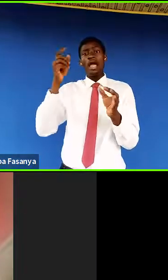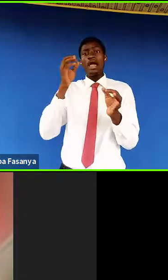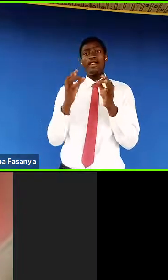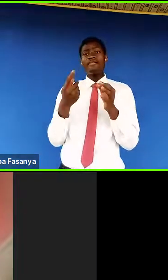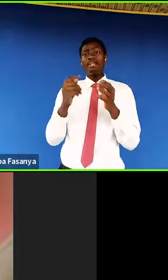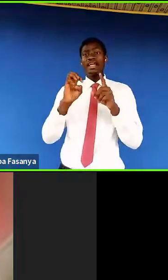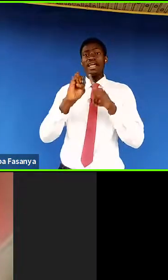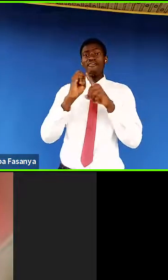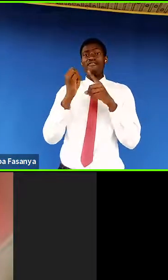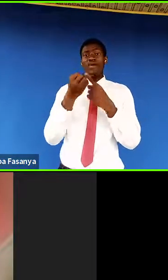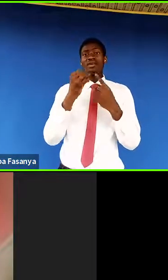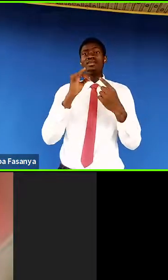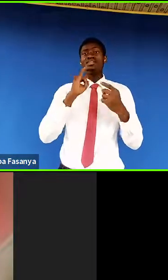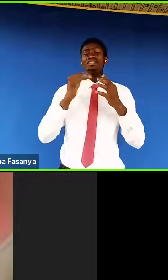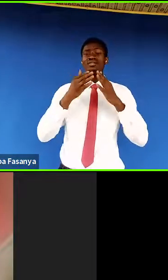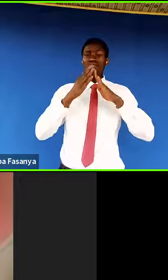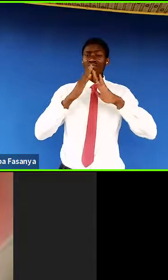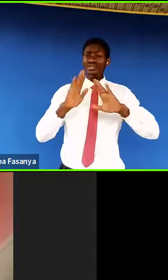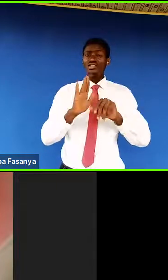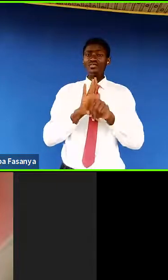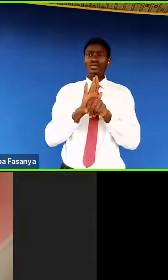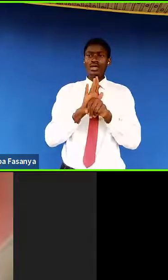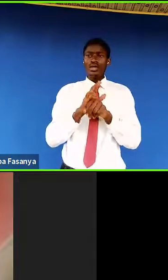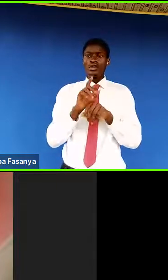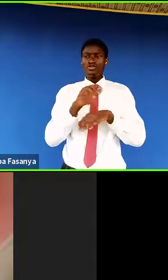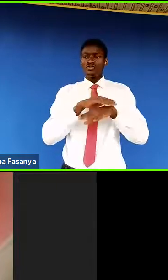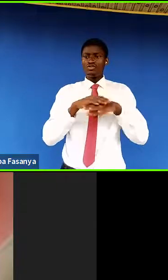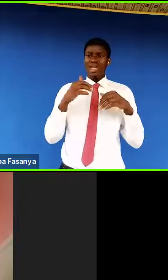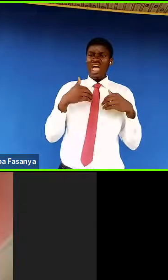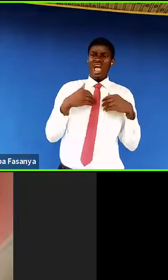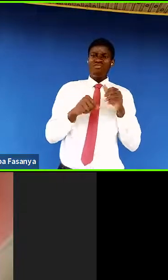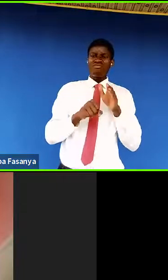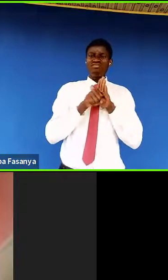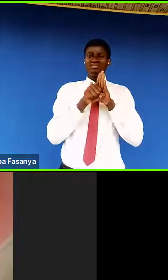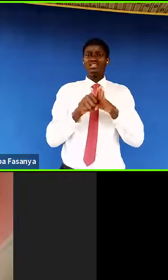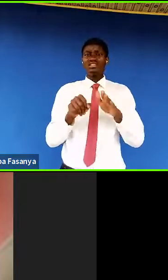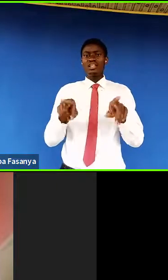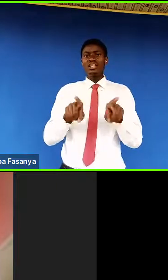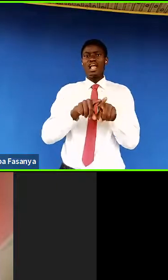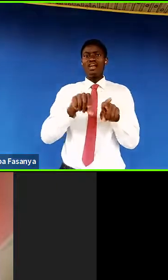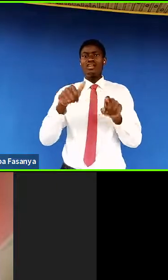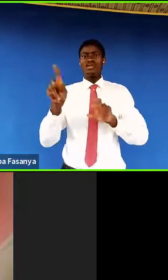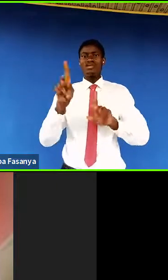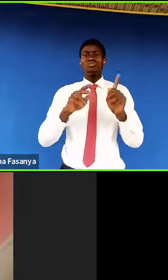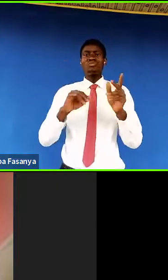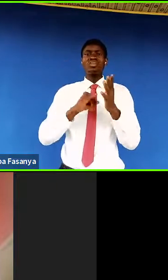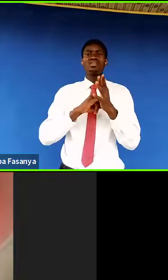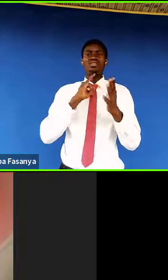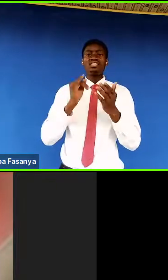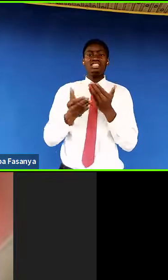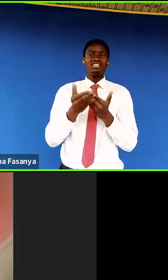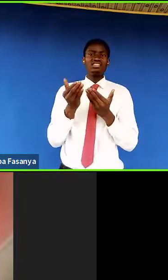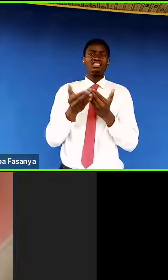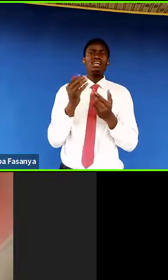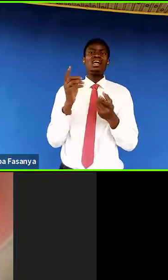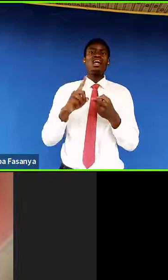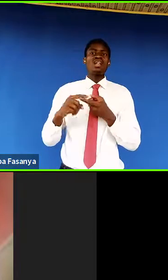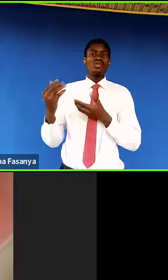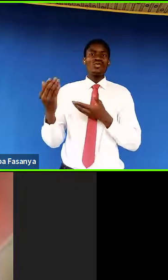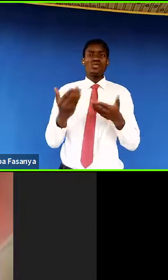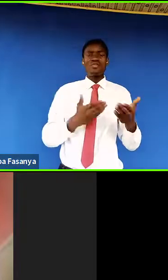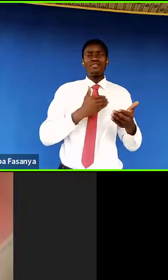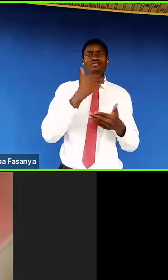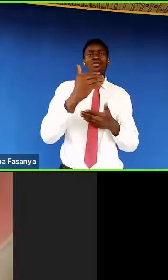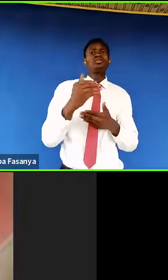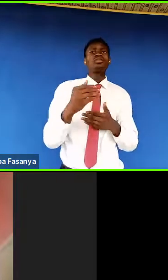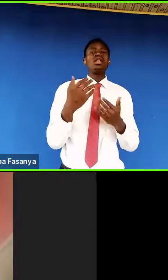you're not as stressed as every other person, it is easier to bring forth. Dr. J, let me ask our last